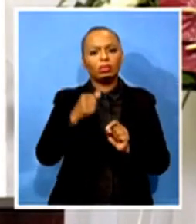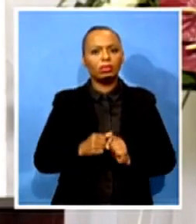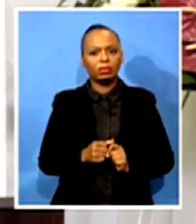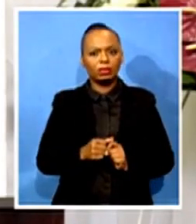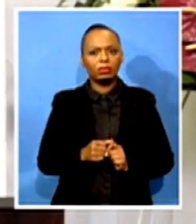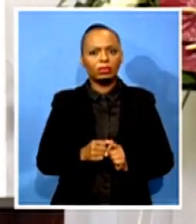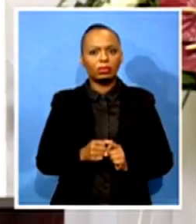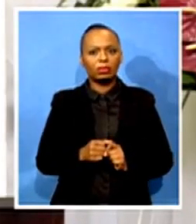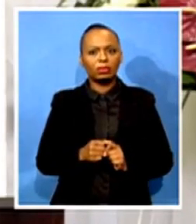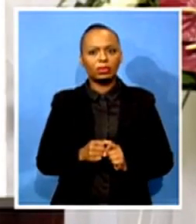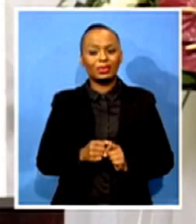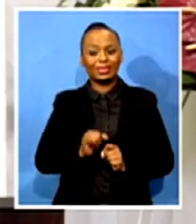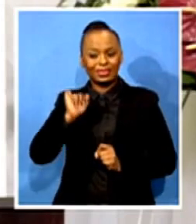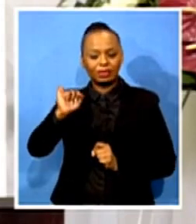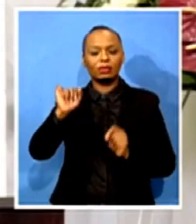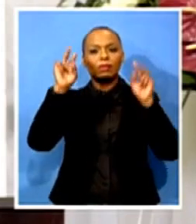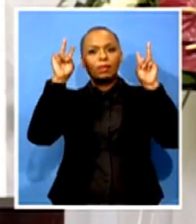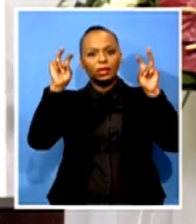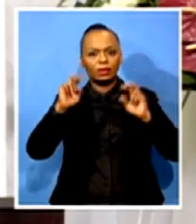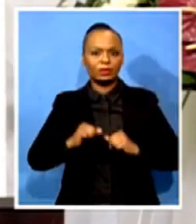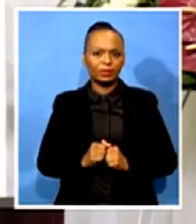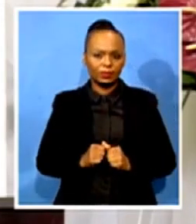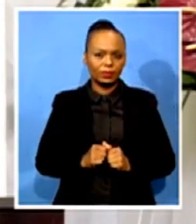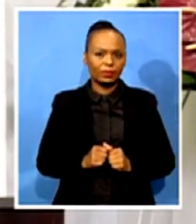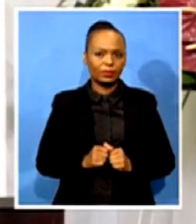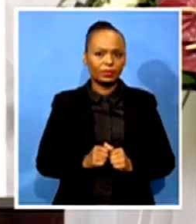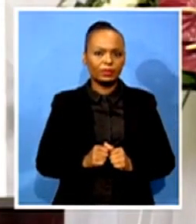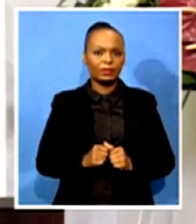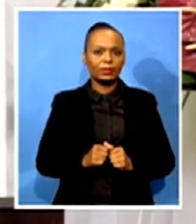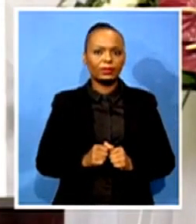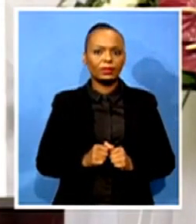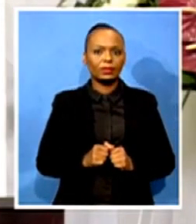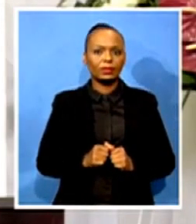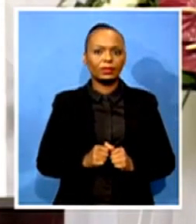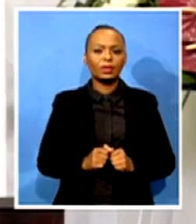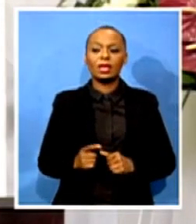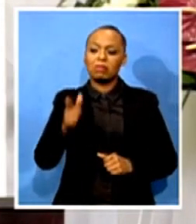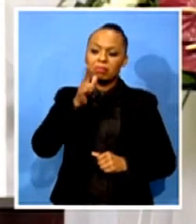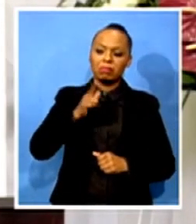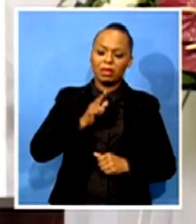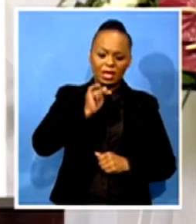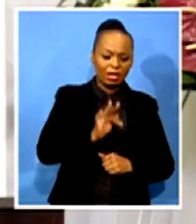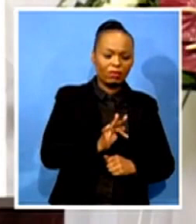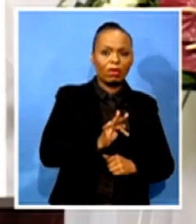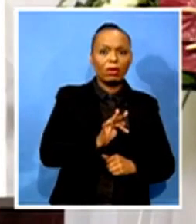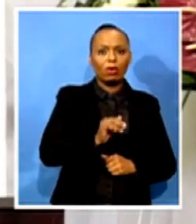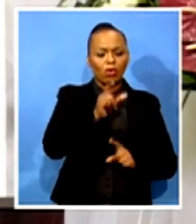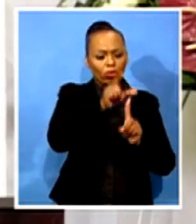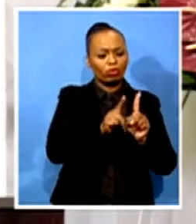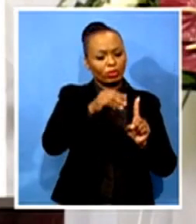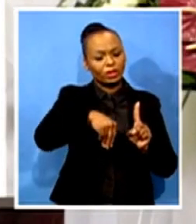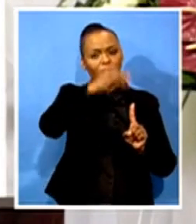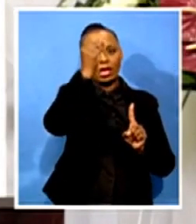Wathi umuntu omdala mayiselambile noma egula unjani udinga uthando lwethu